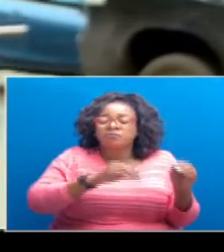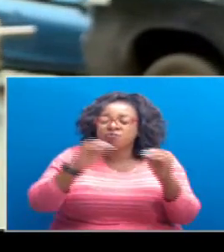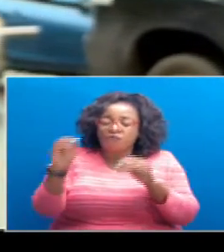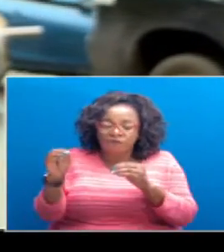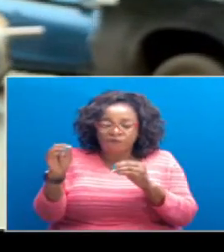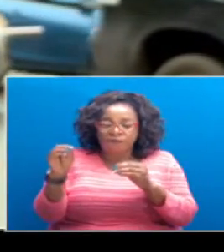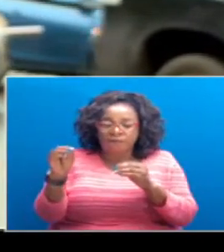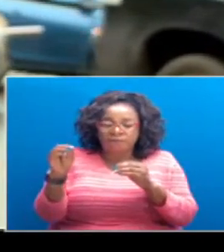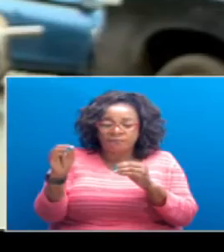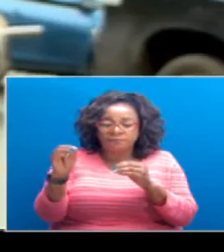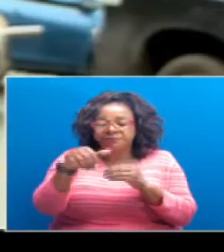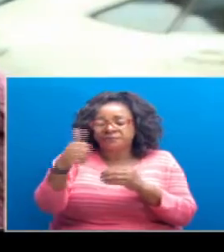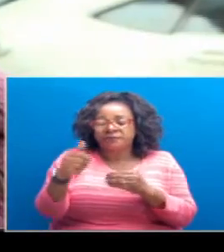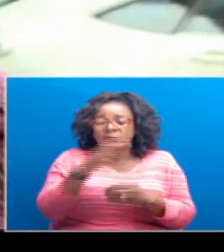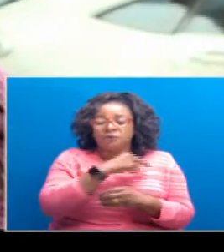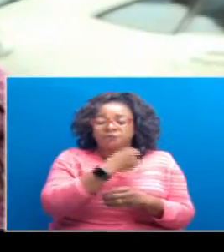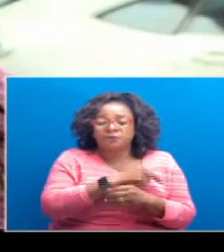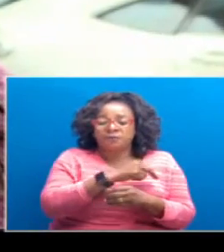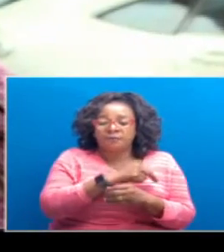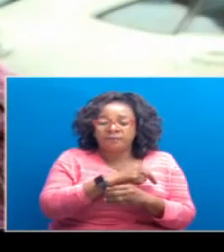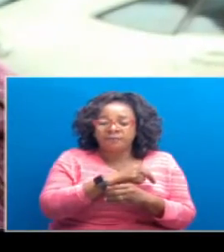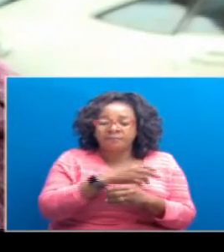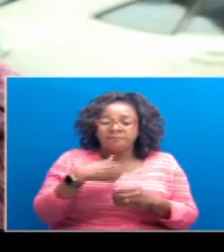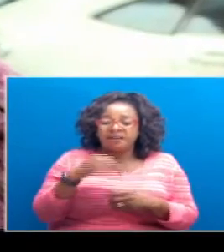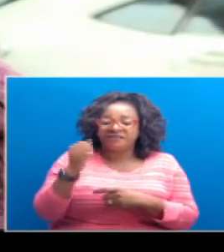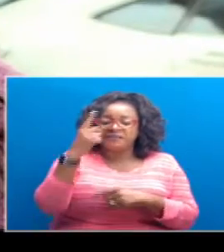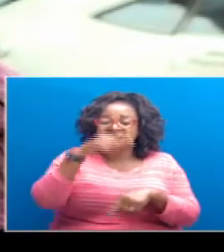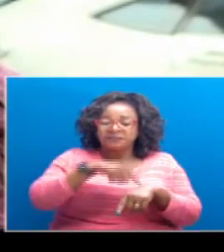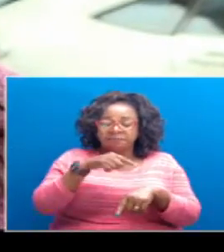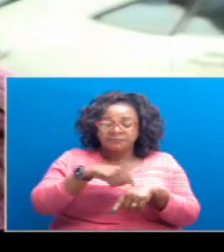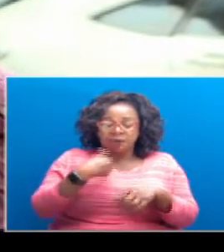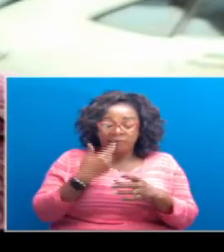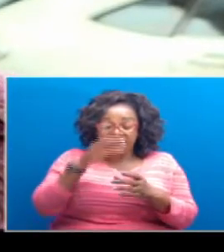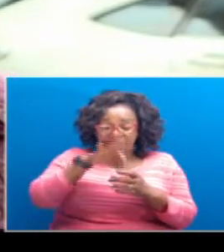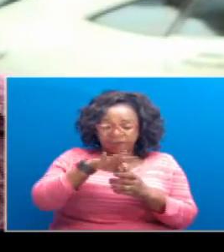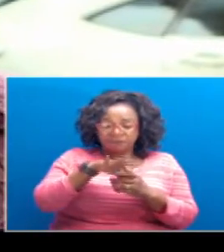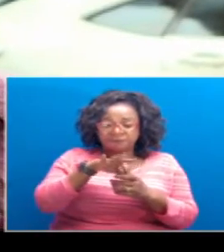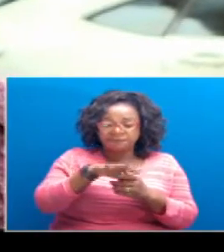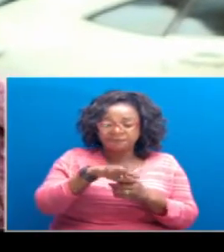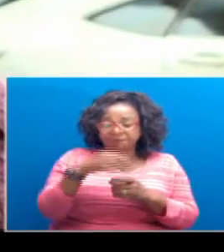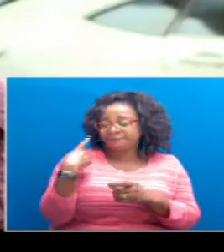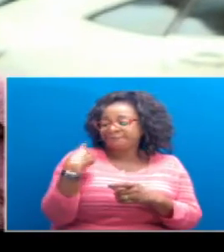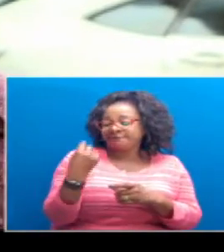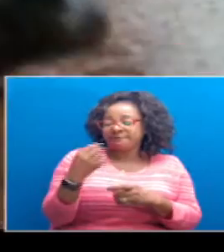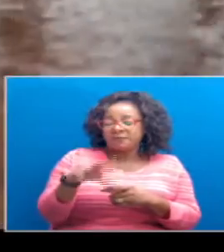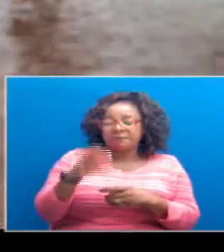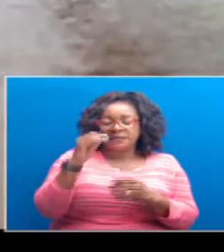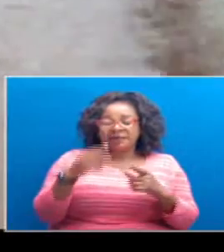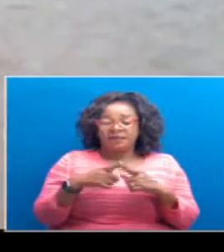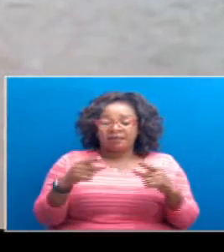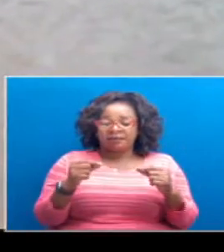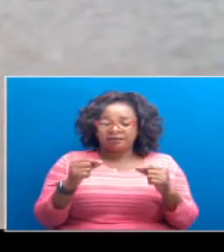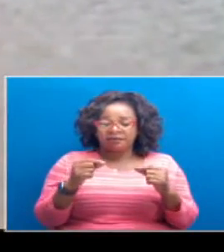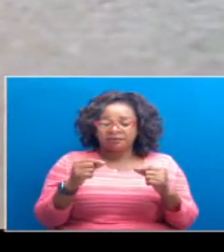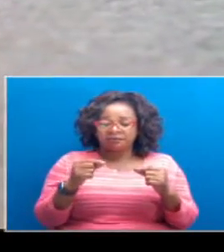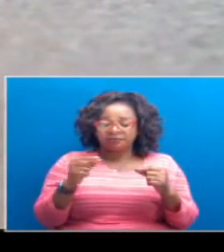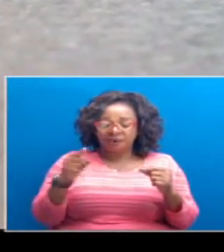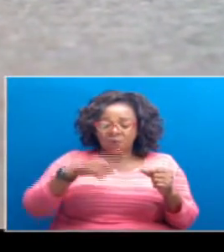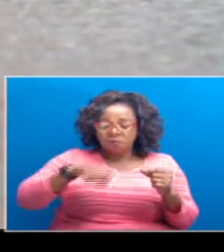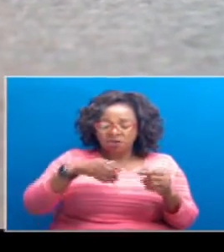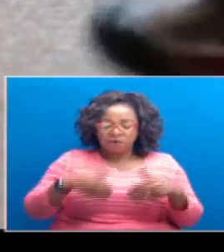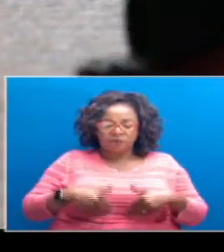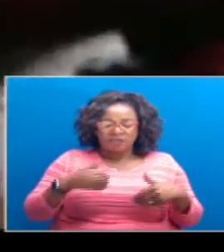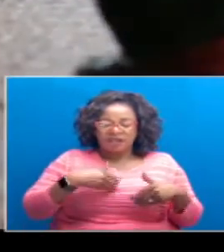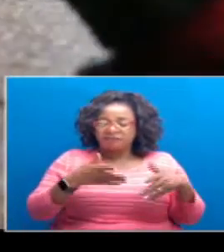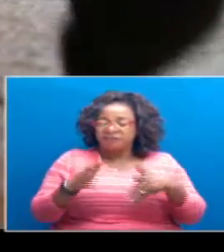mgonjwa mumpeleke hospitali nyingine. This is my first time nitena kuvote. Juzi tu nilichukua kura. Sisi youth hatuna chances